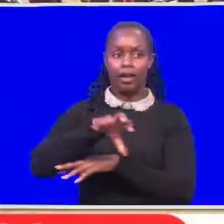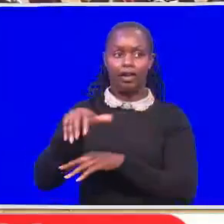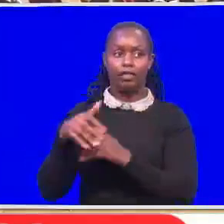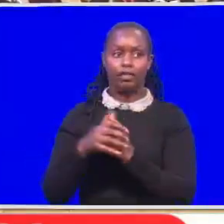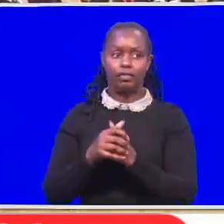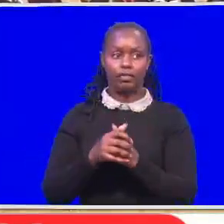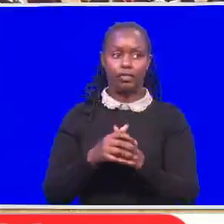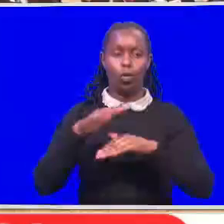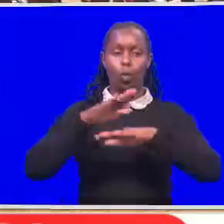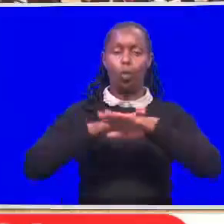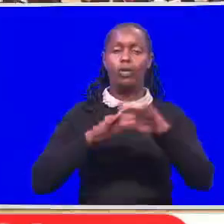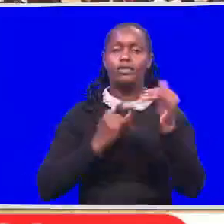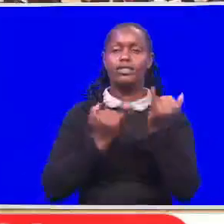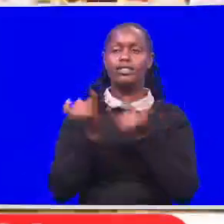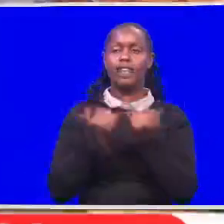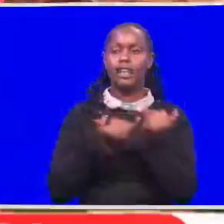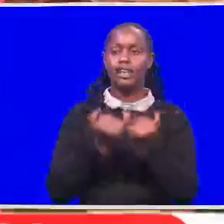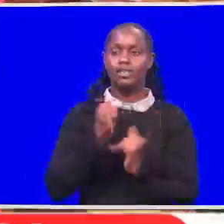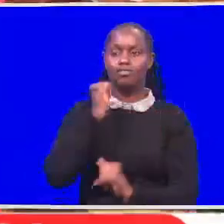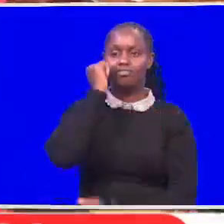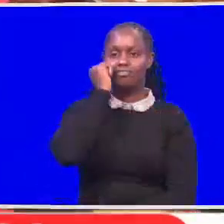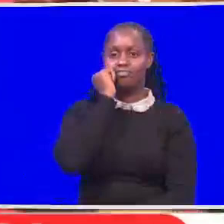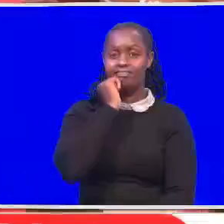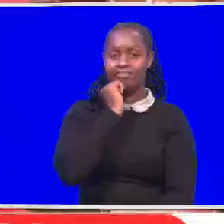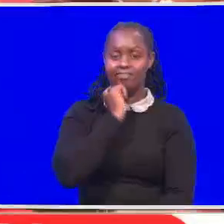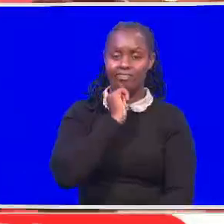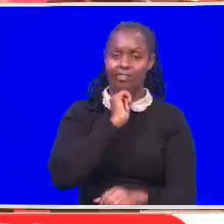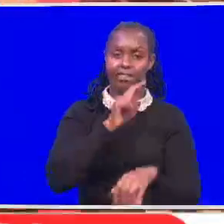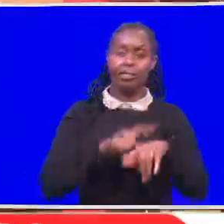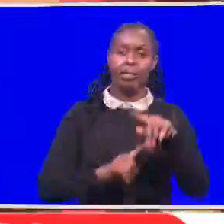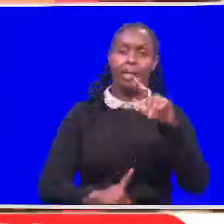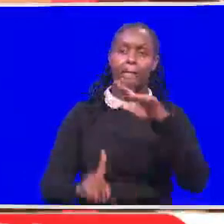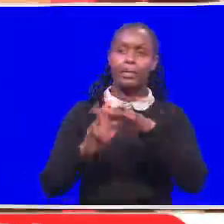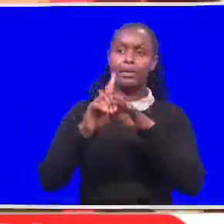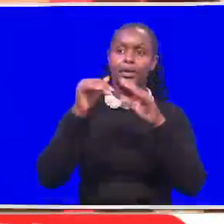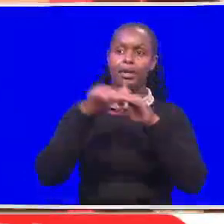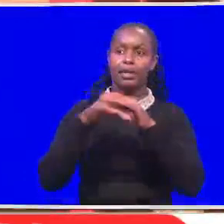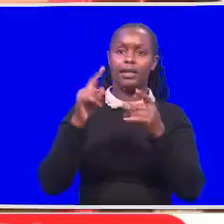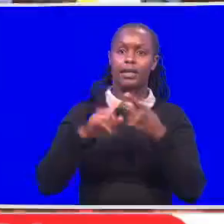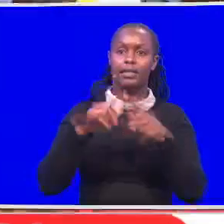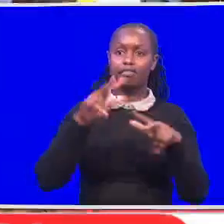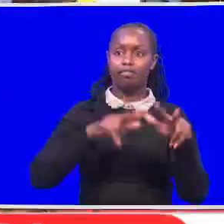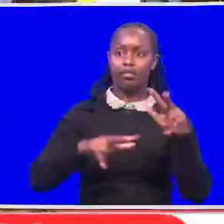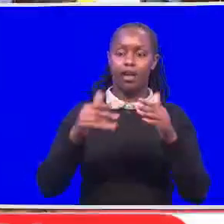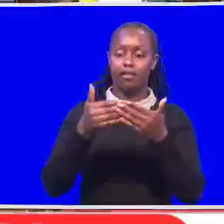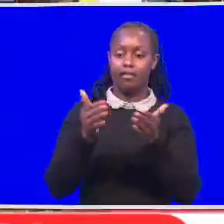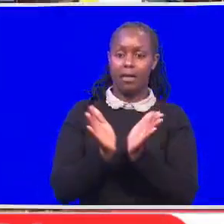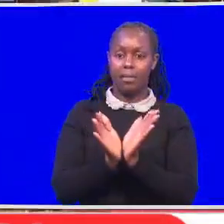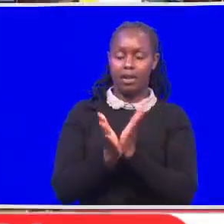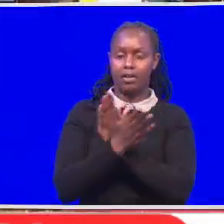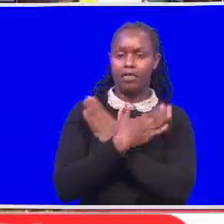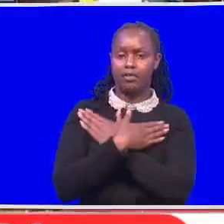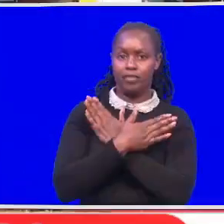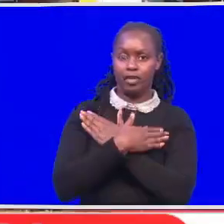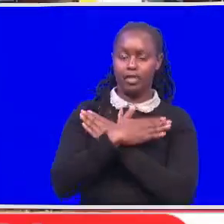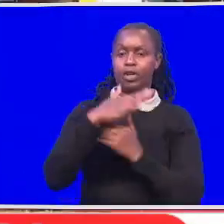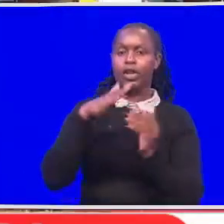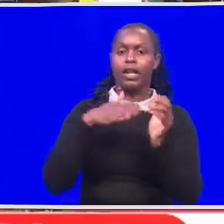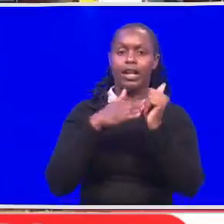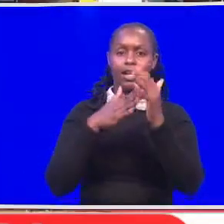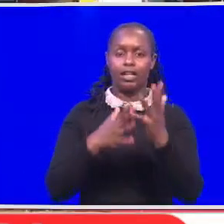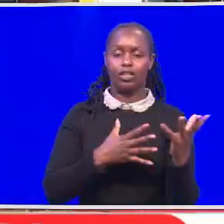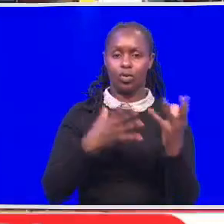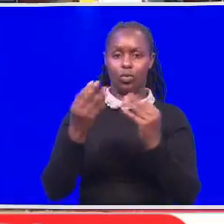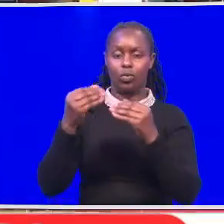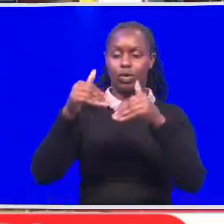On Saturday, a somber mood engulfed Kagai Primary School as family, friends and leaders paid their last